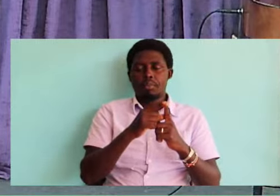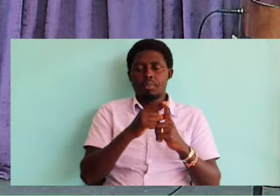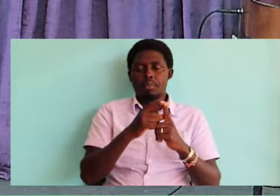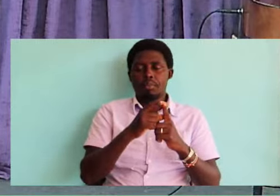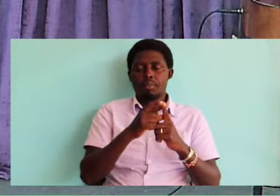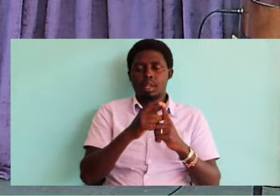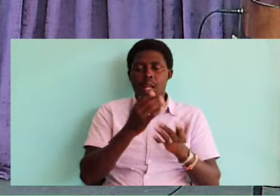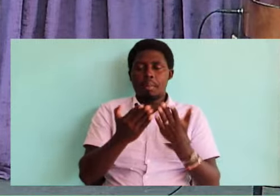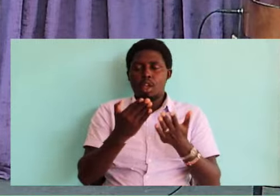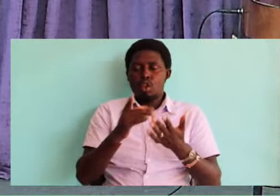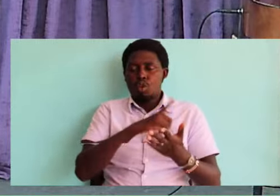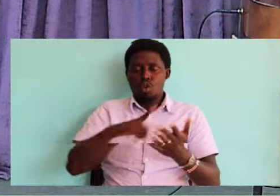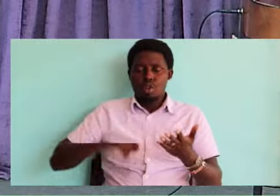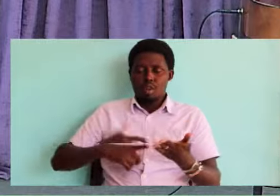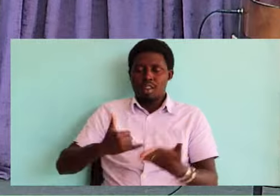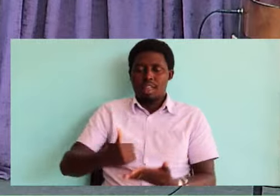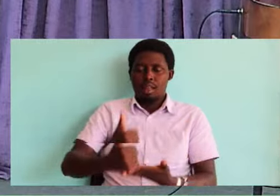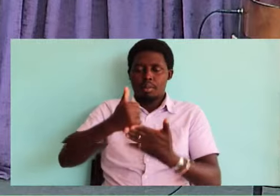May you help us